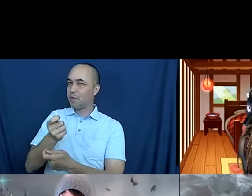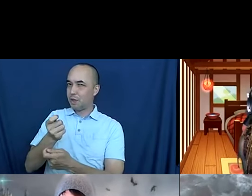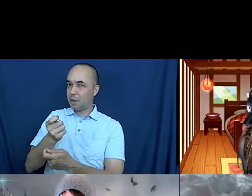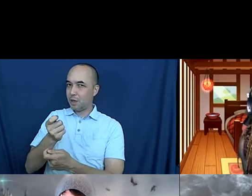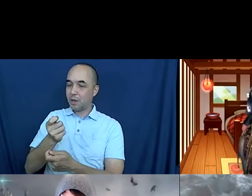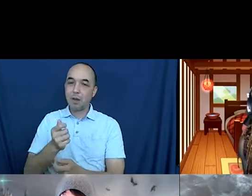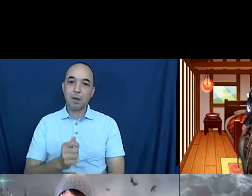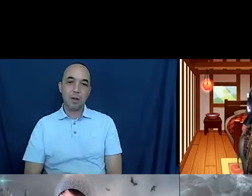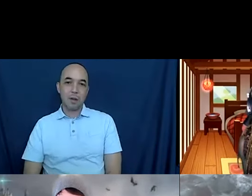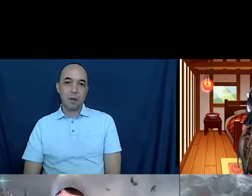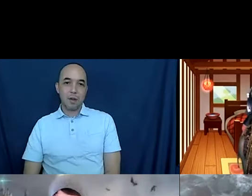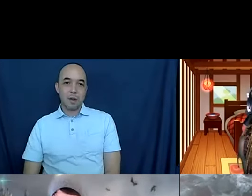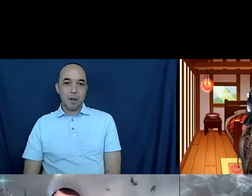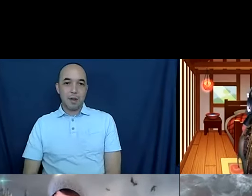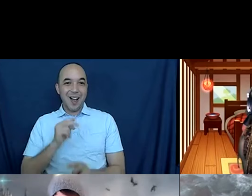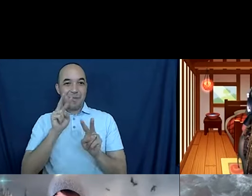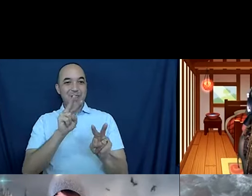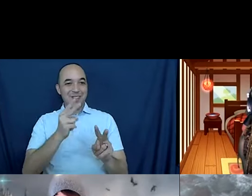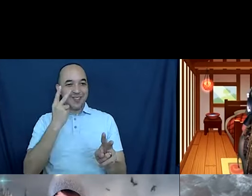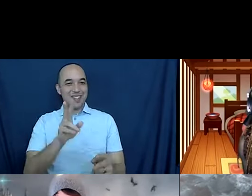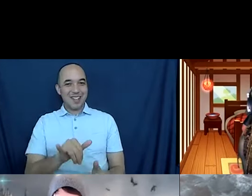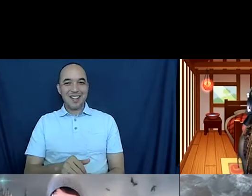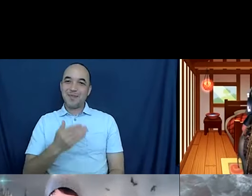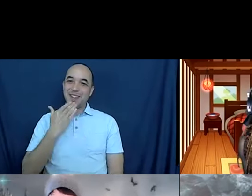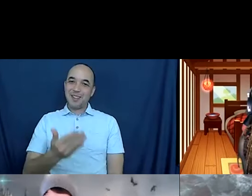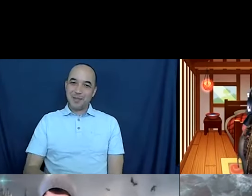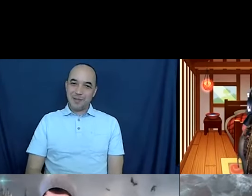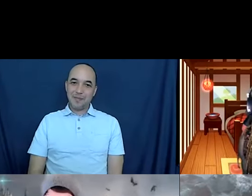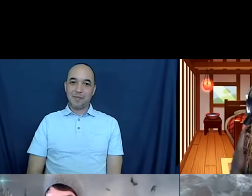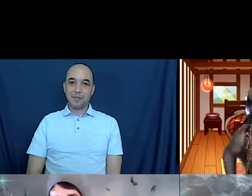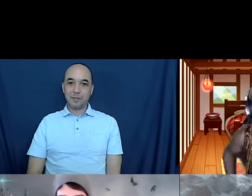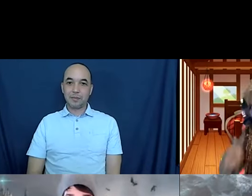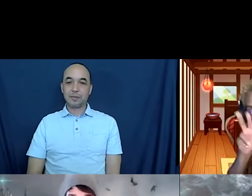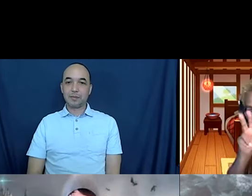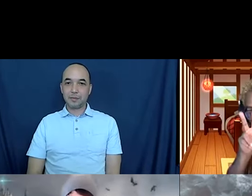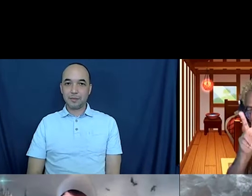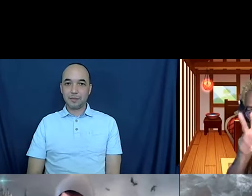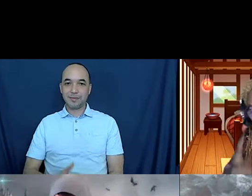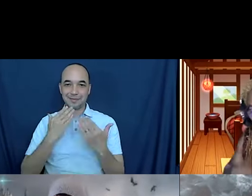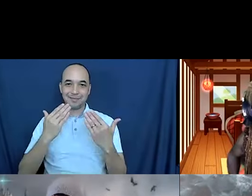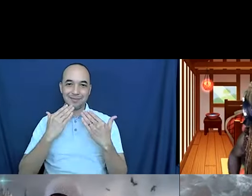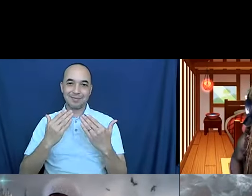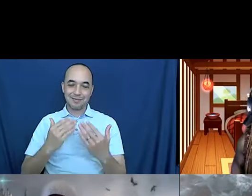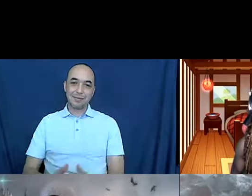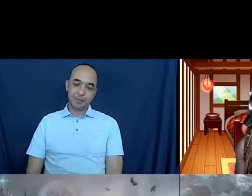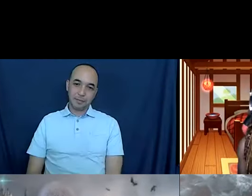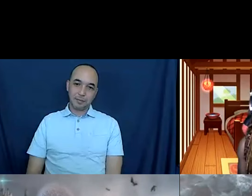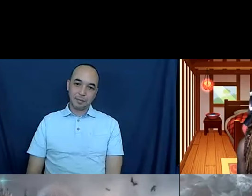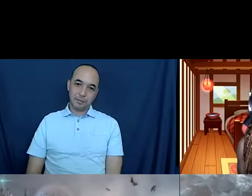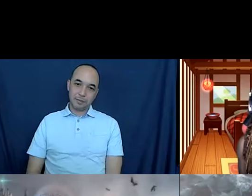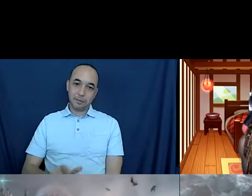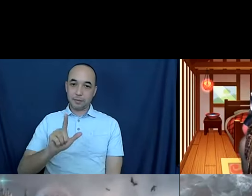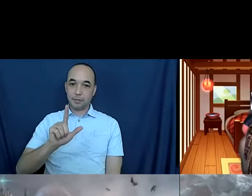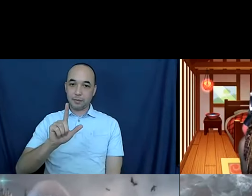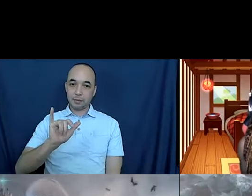work I'm developing. I'm really looking forward to seeing those. Thanks. Thank you, Selena. Thank you. Good to see you again. Lily,